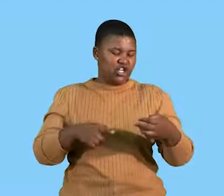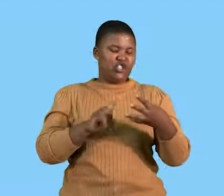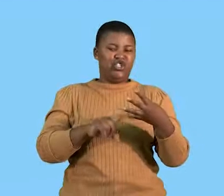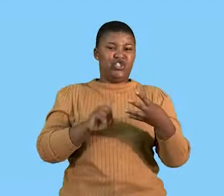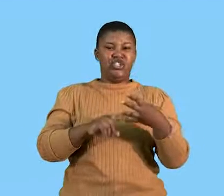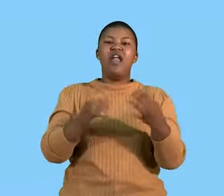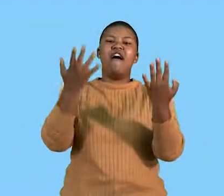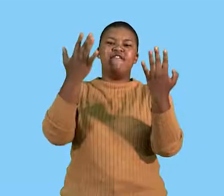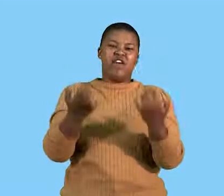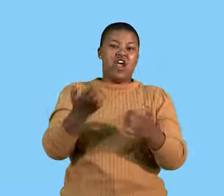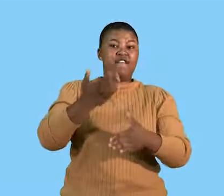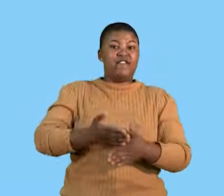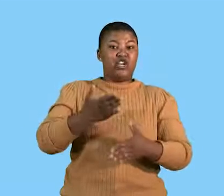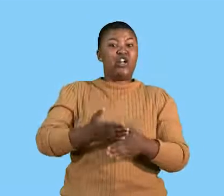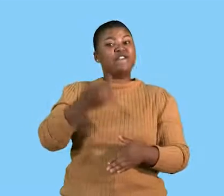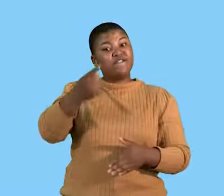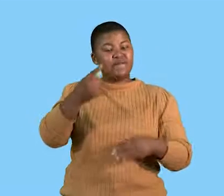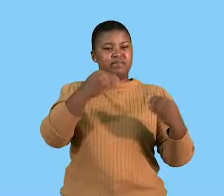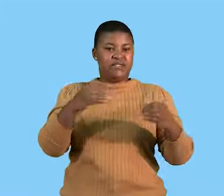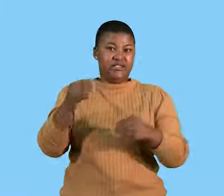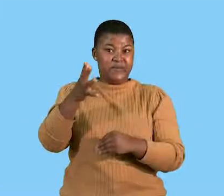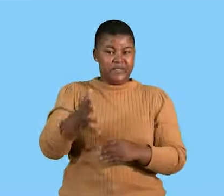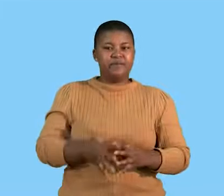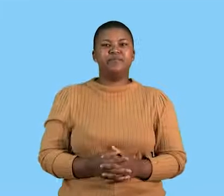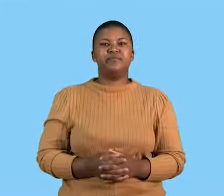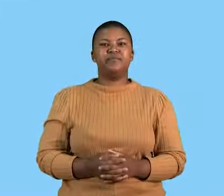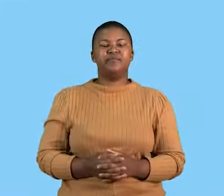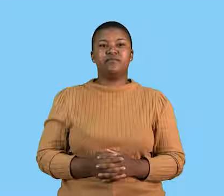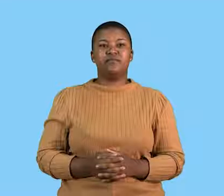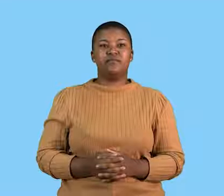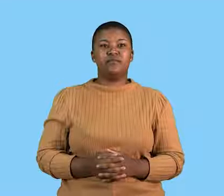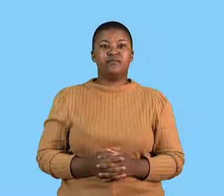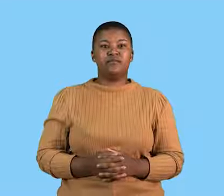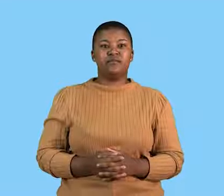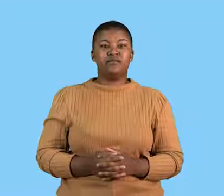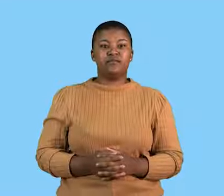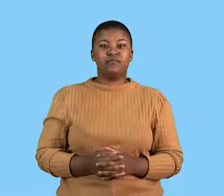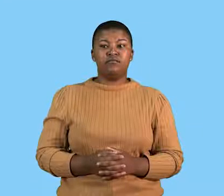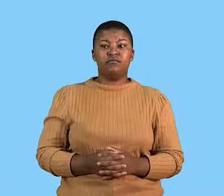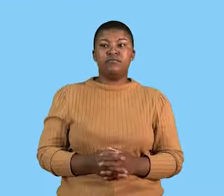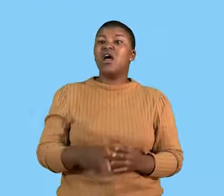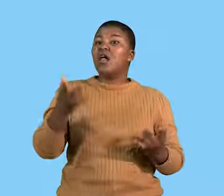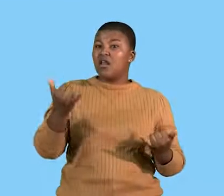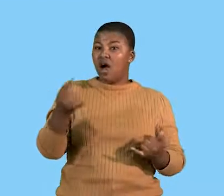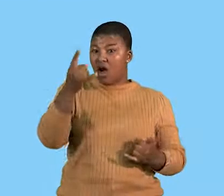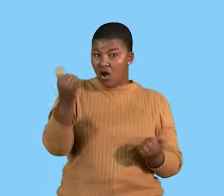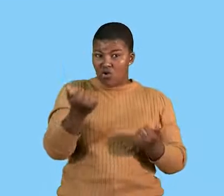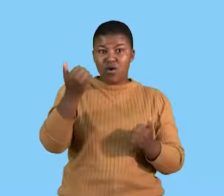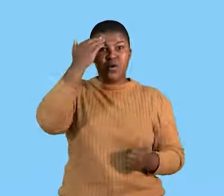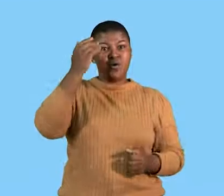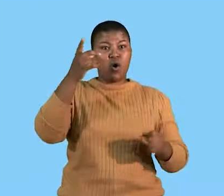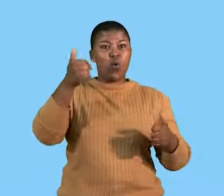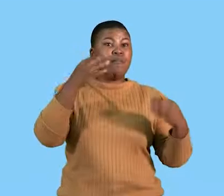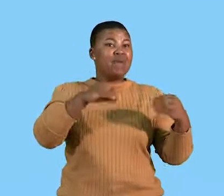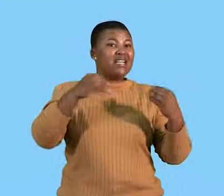the financial functions of the business. Now, you should already know